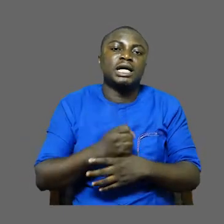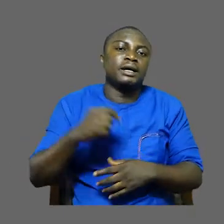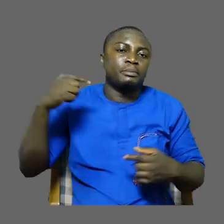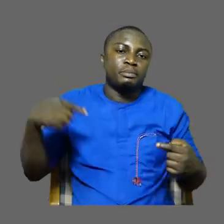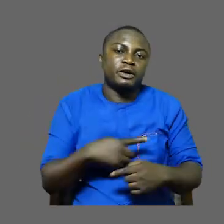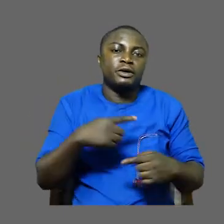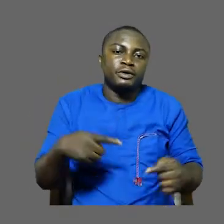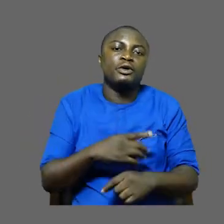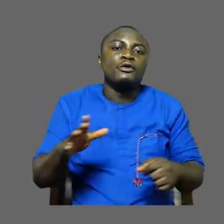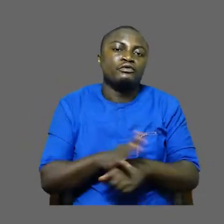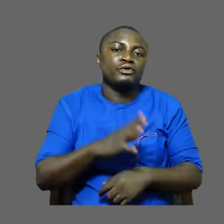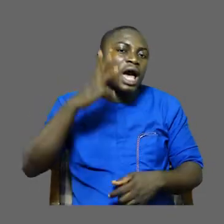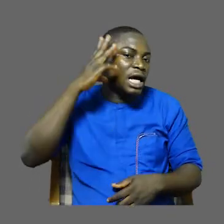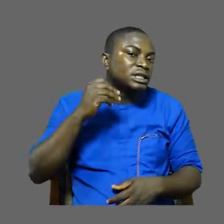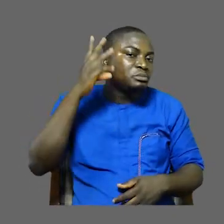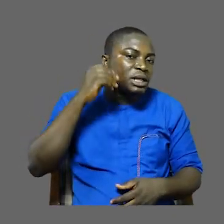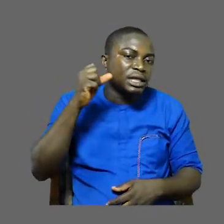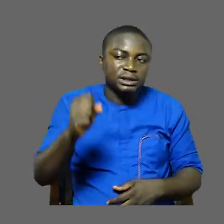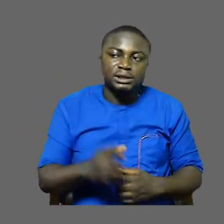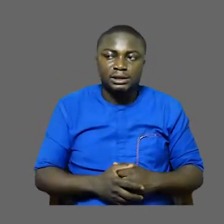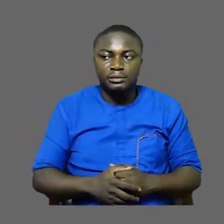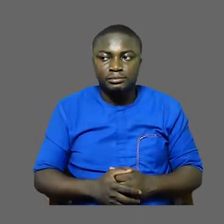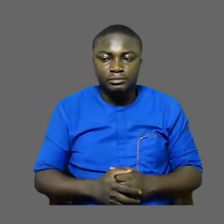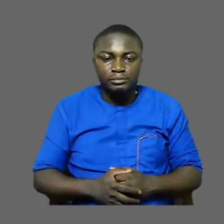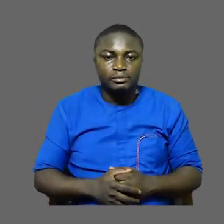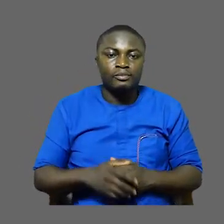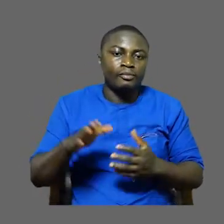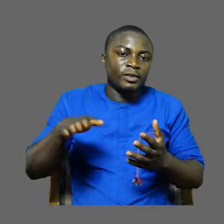shares some painful experiences.